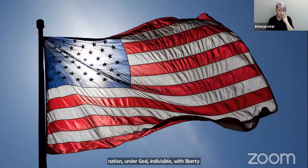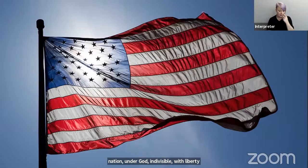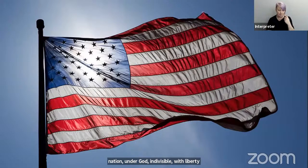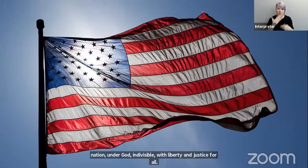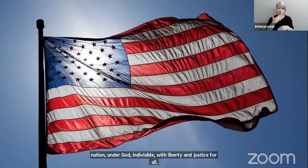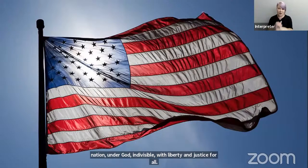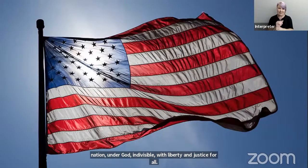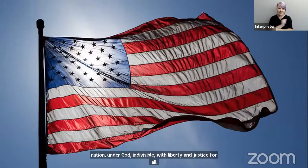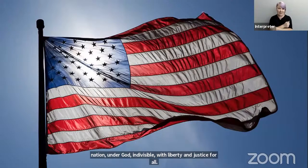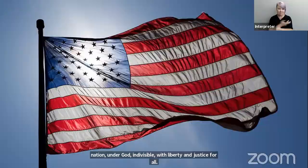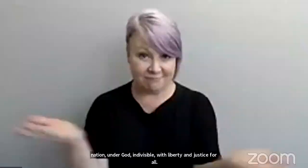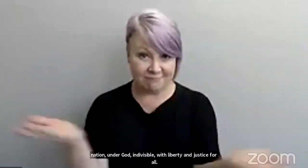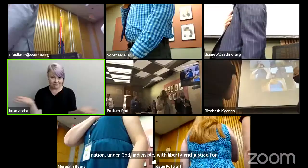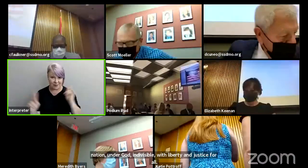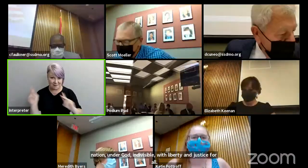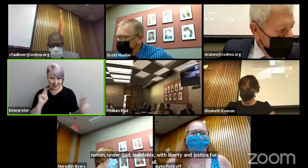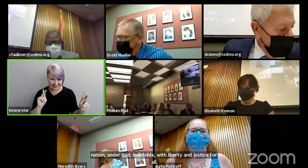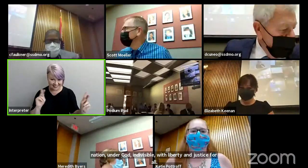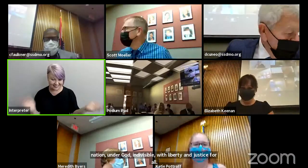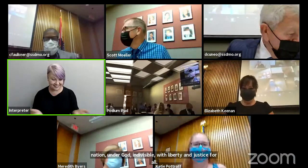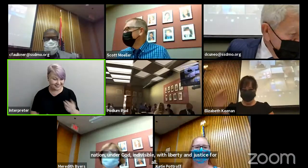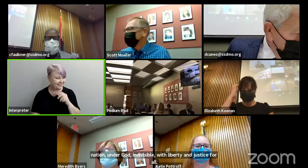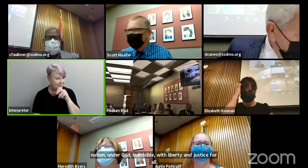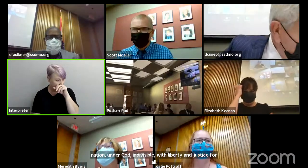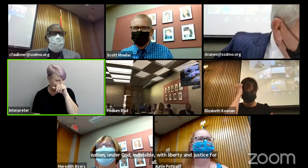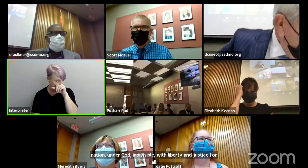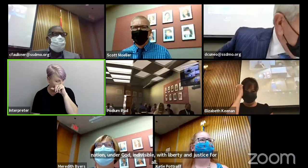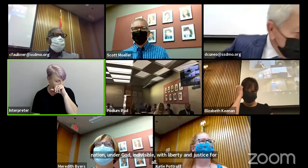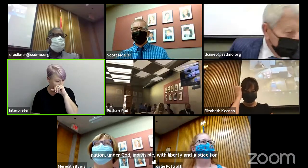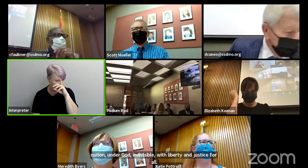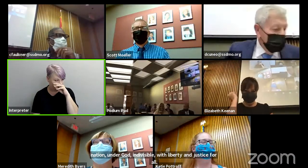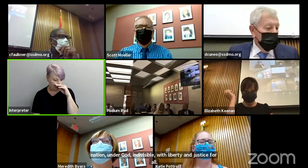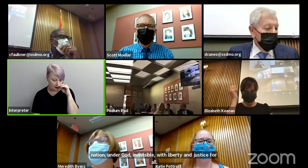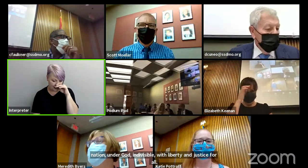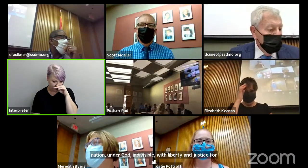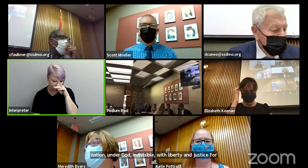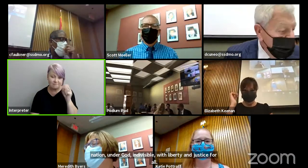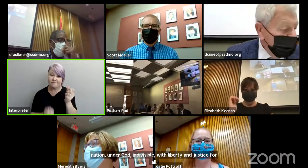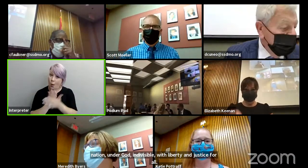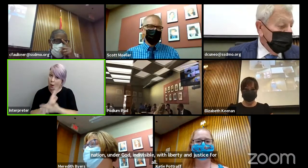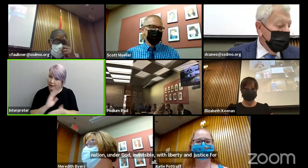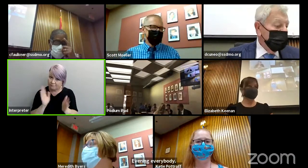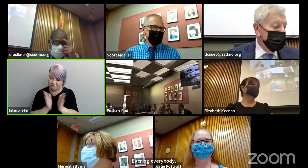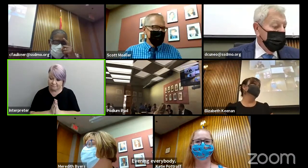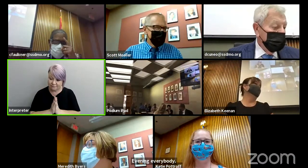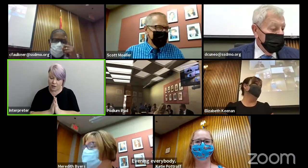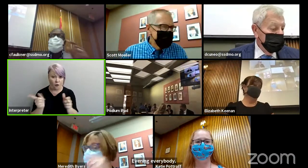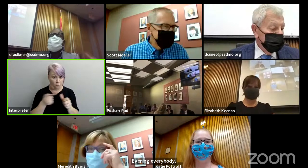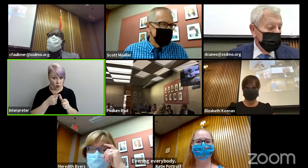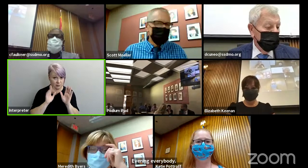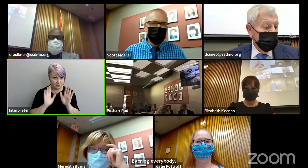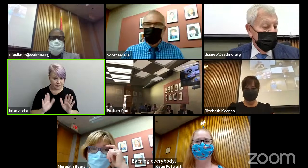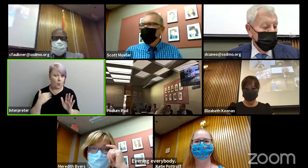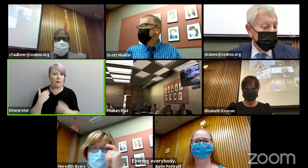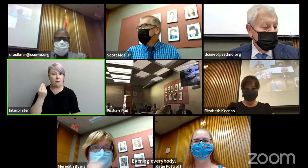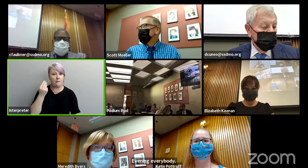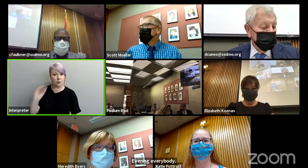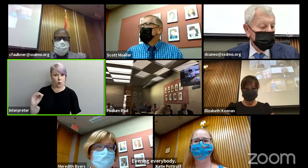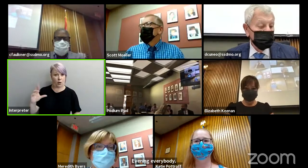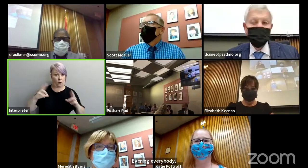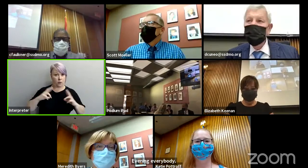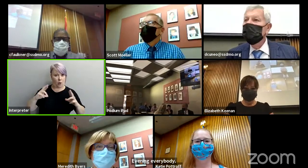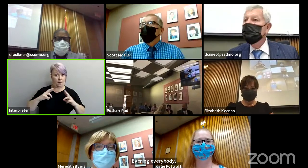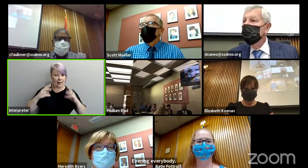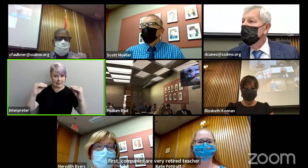Good evening, everybody. Good evening. All right. First up, we have our Missouri